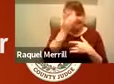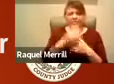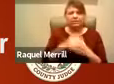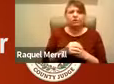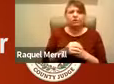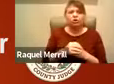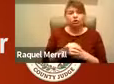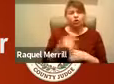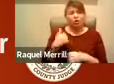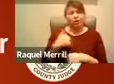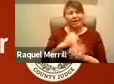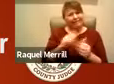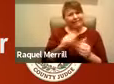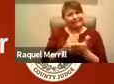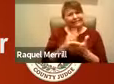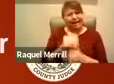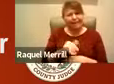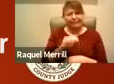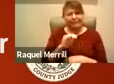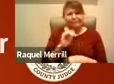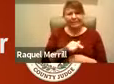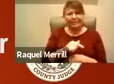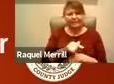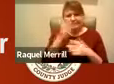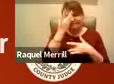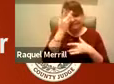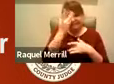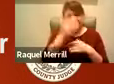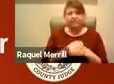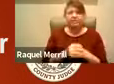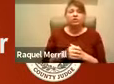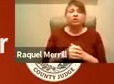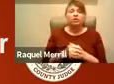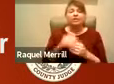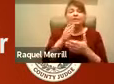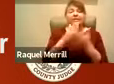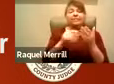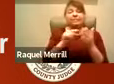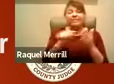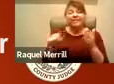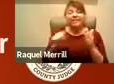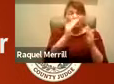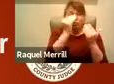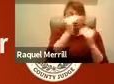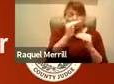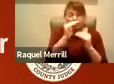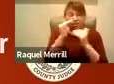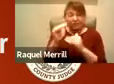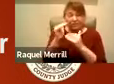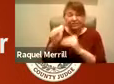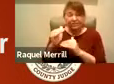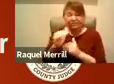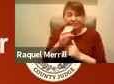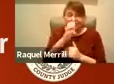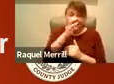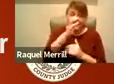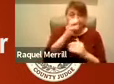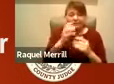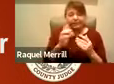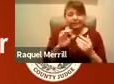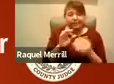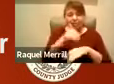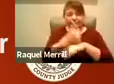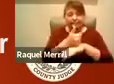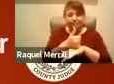we can stop it. And some of these restrictions that we have put in place today